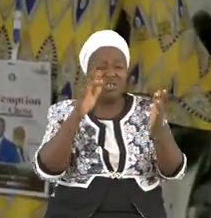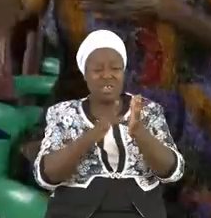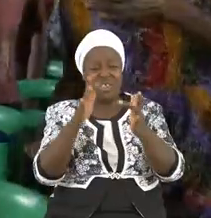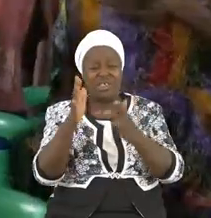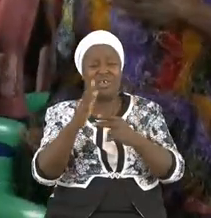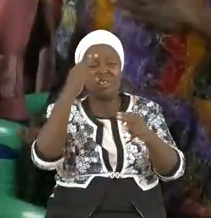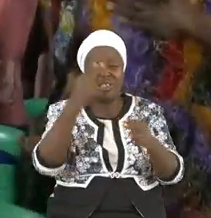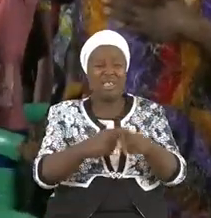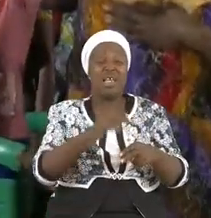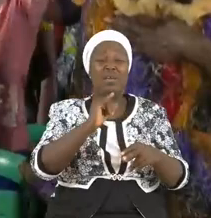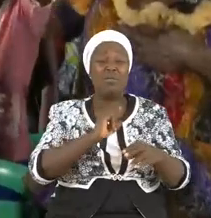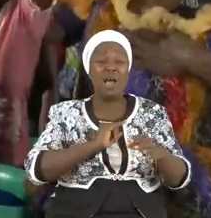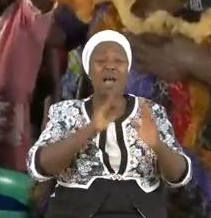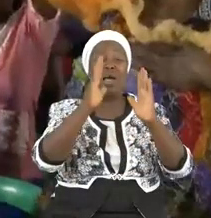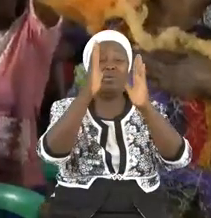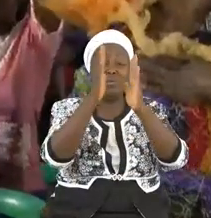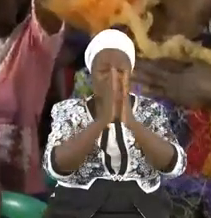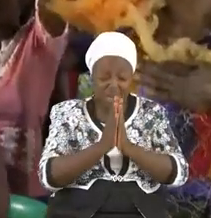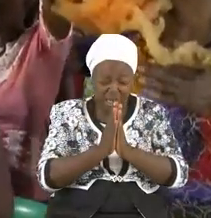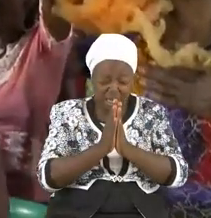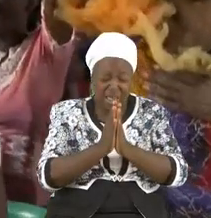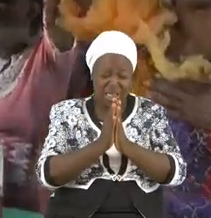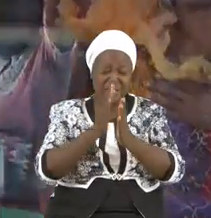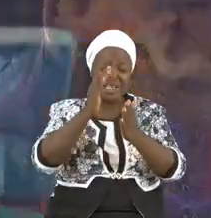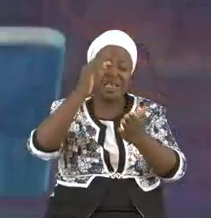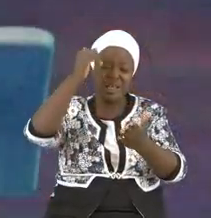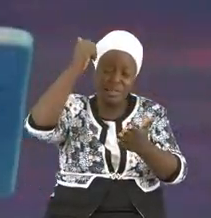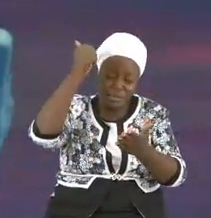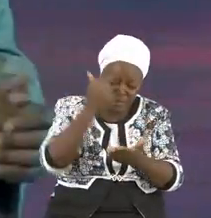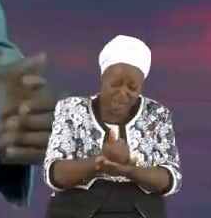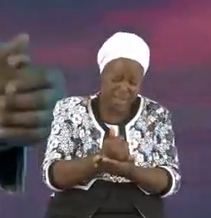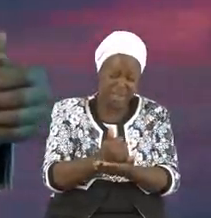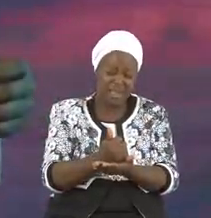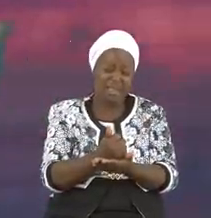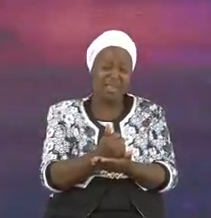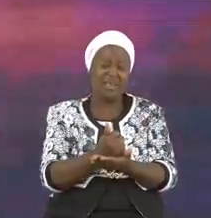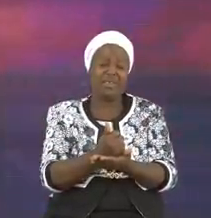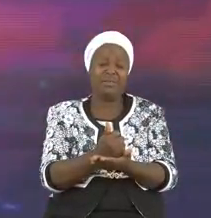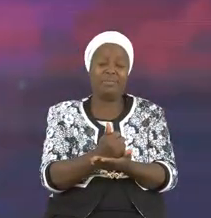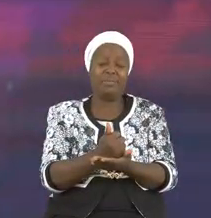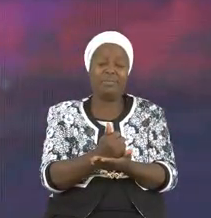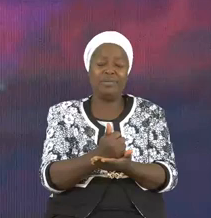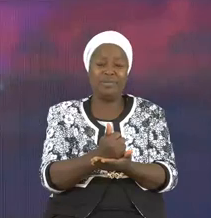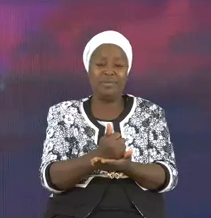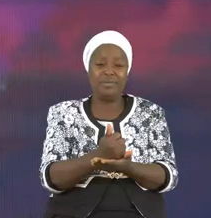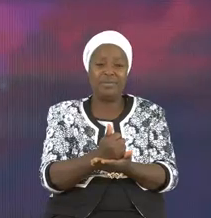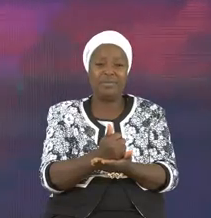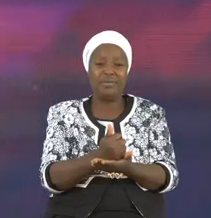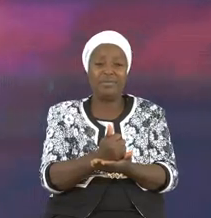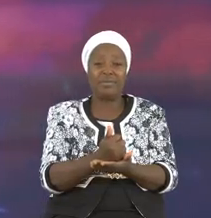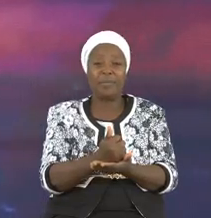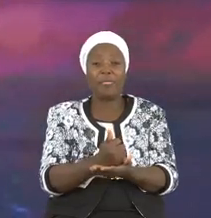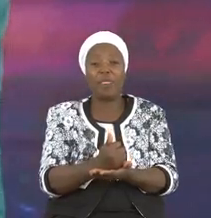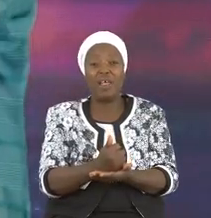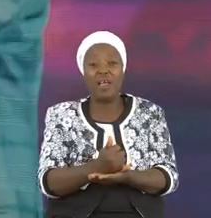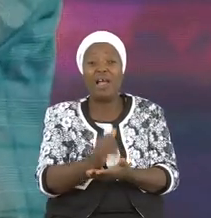pray. Amen. I have seen his ways. I